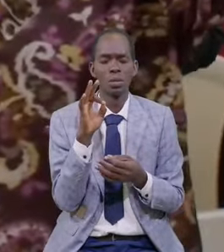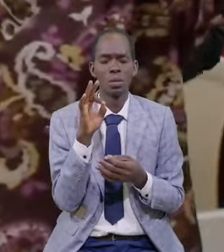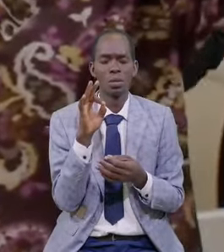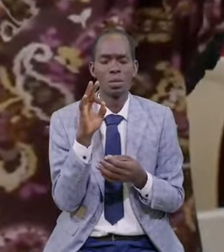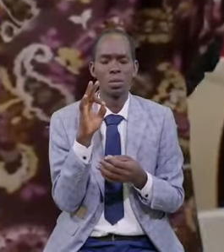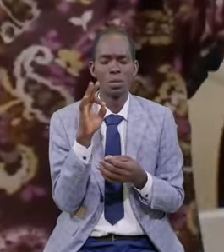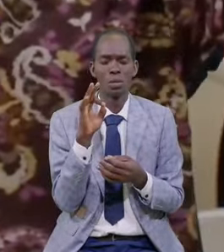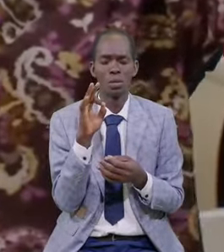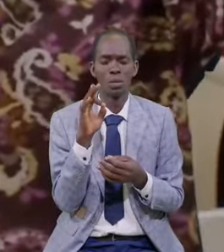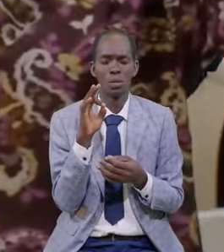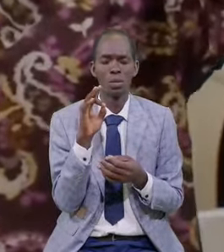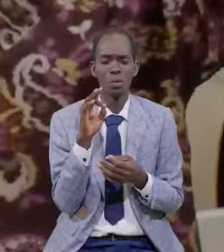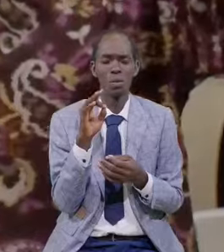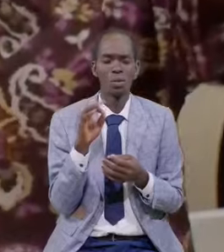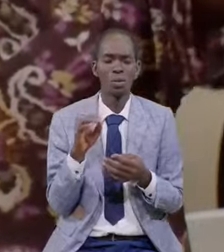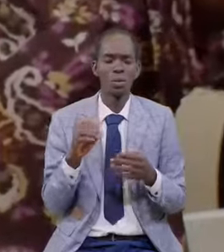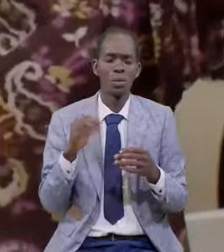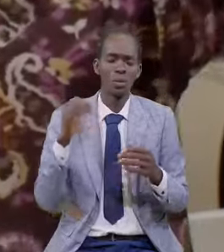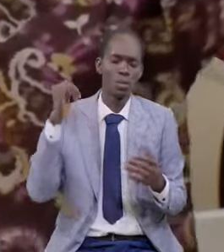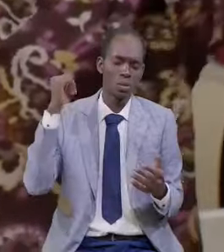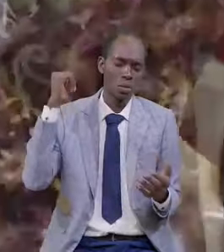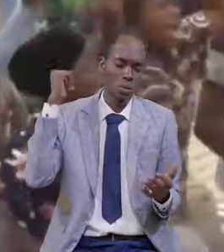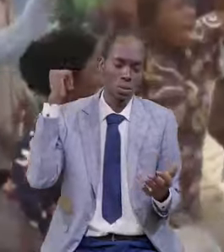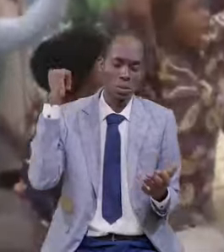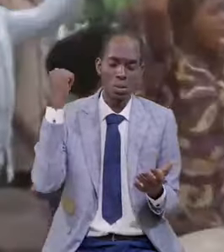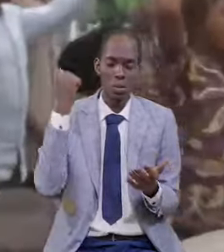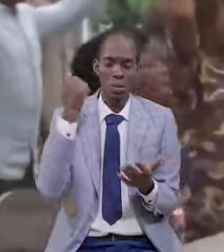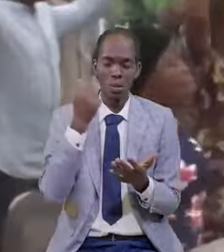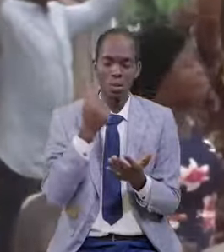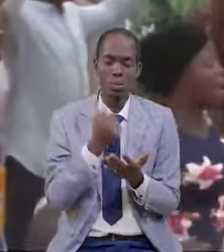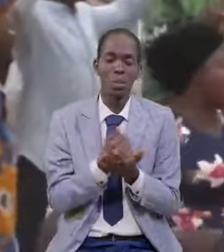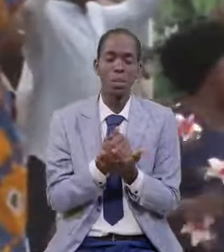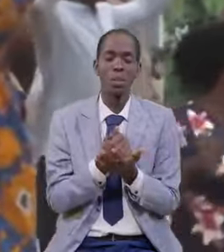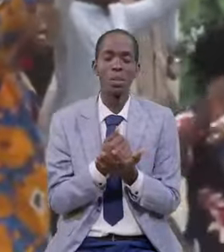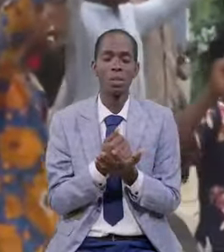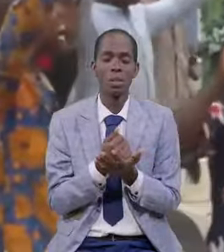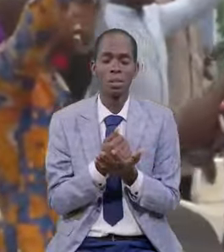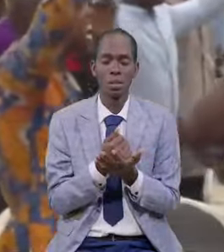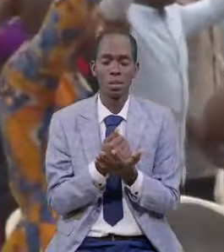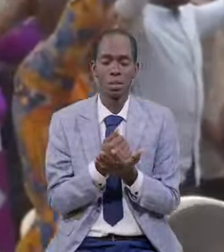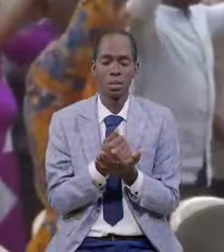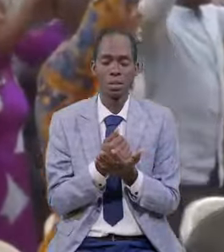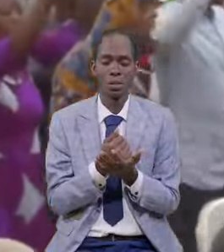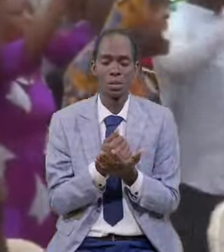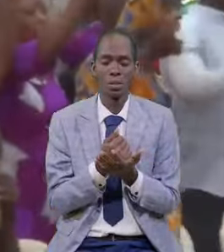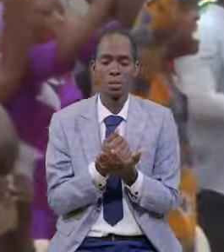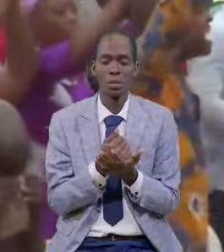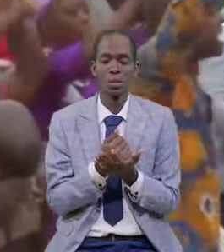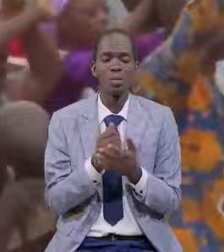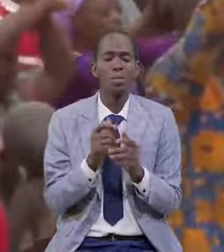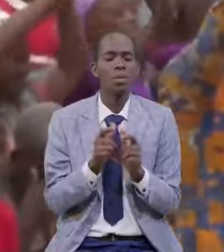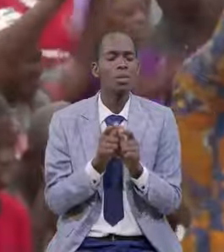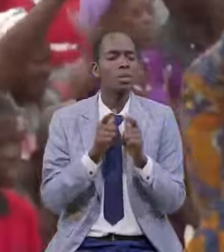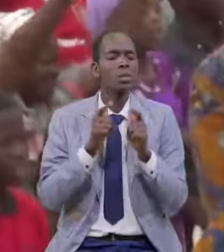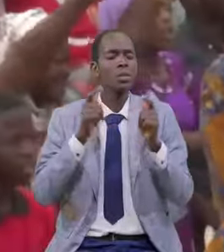me holy amen Church of God a Victorious